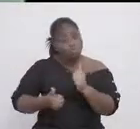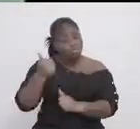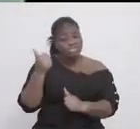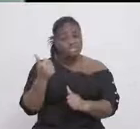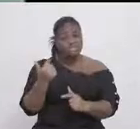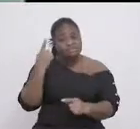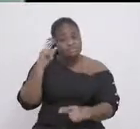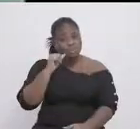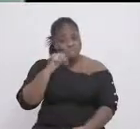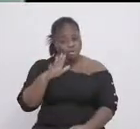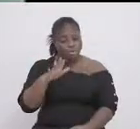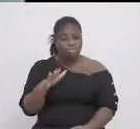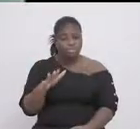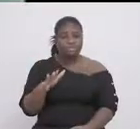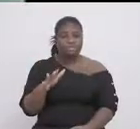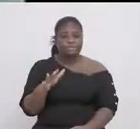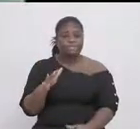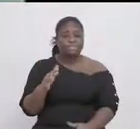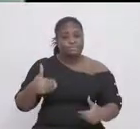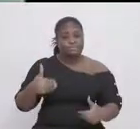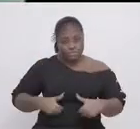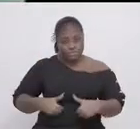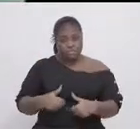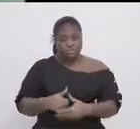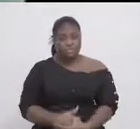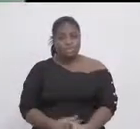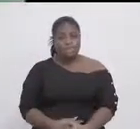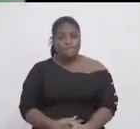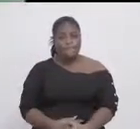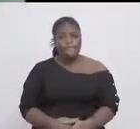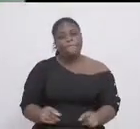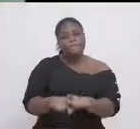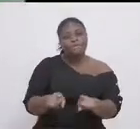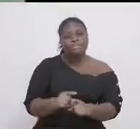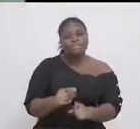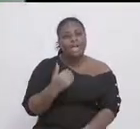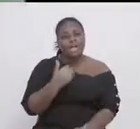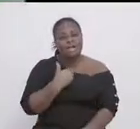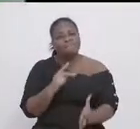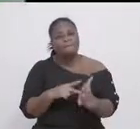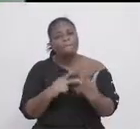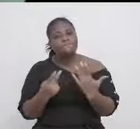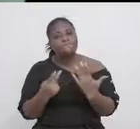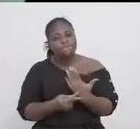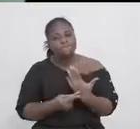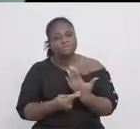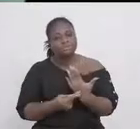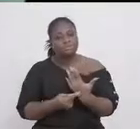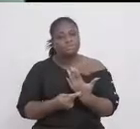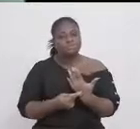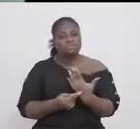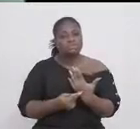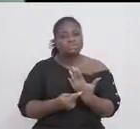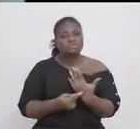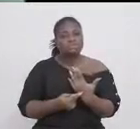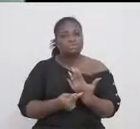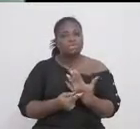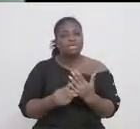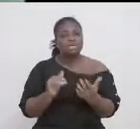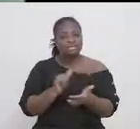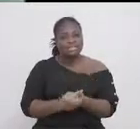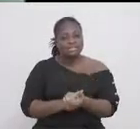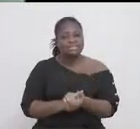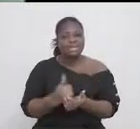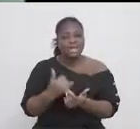for women and also for the youth. And we also have a program called African Digital Schools that will